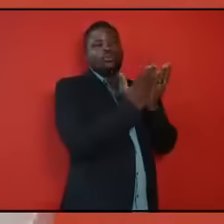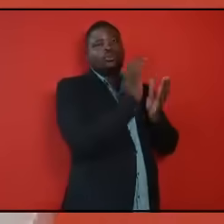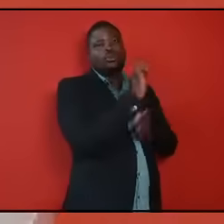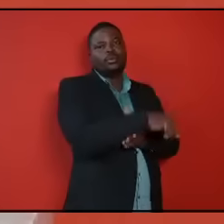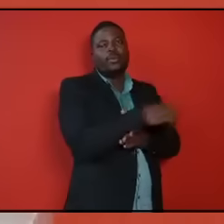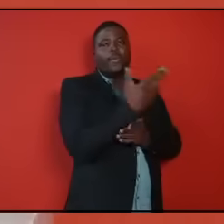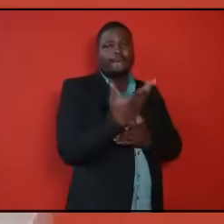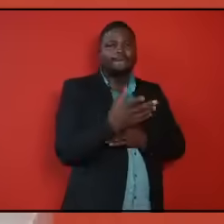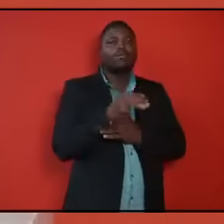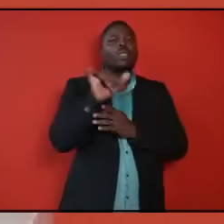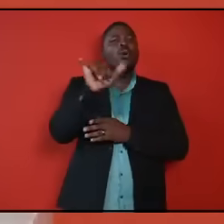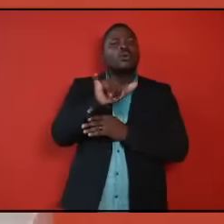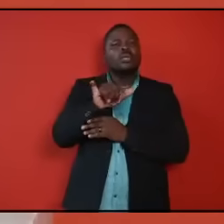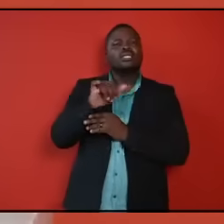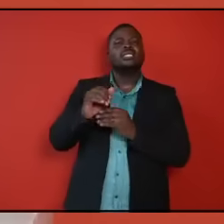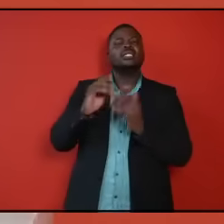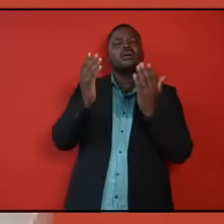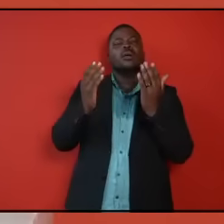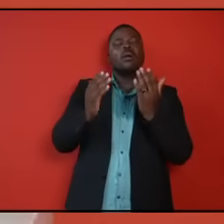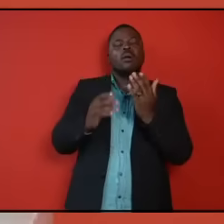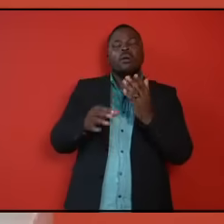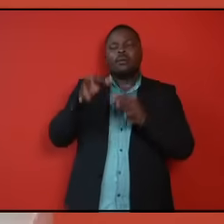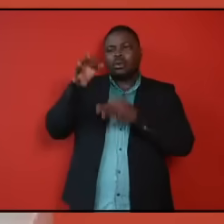coffers has produced pilots,